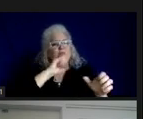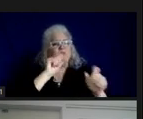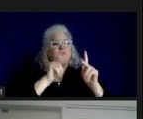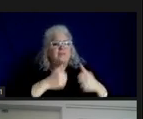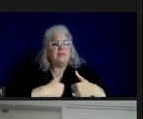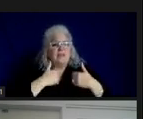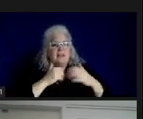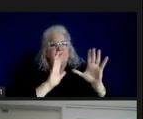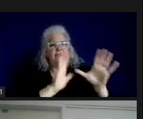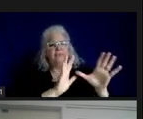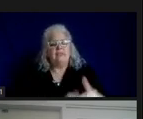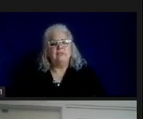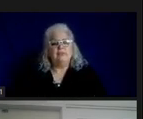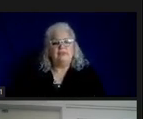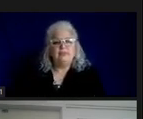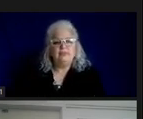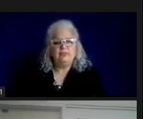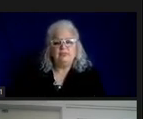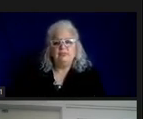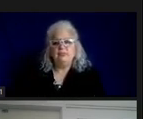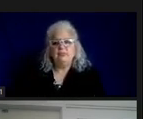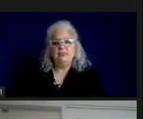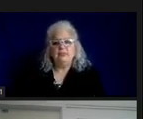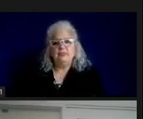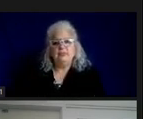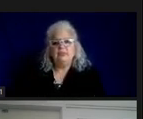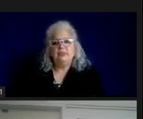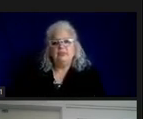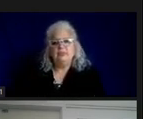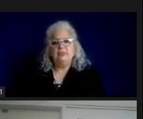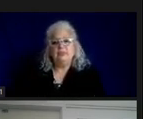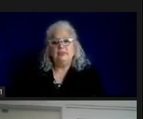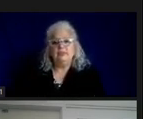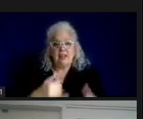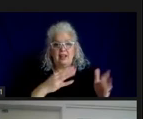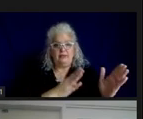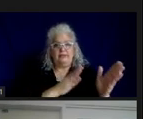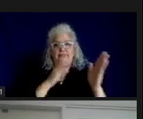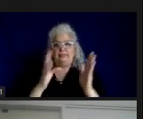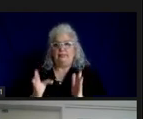So, I think then the next part is just really sort of ensuring access,